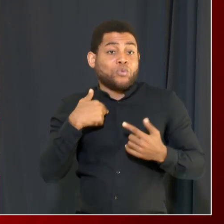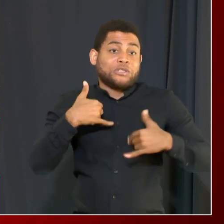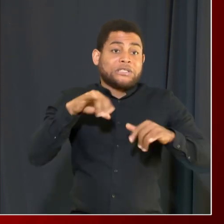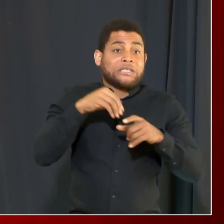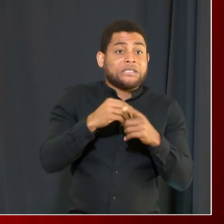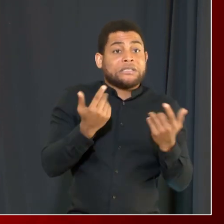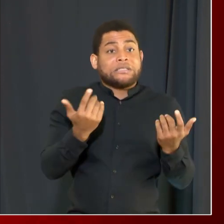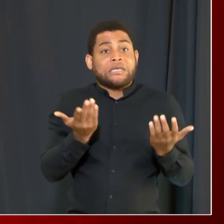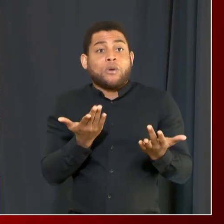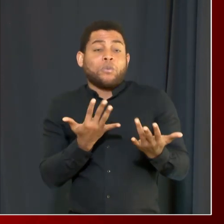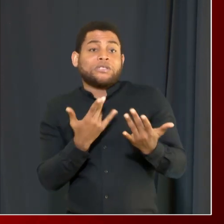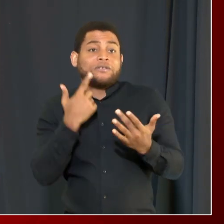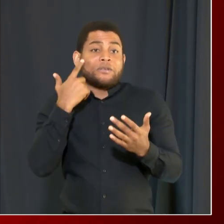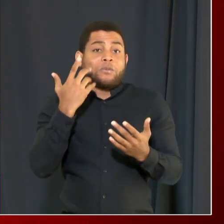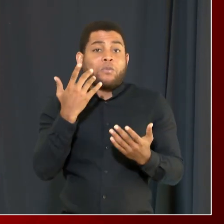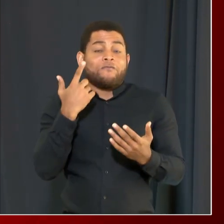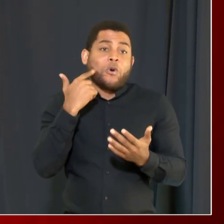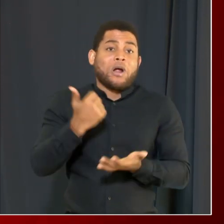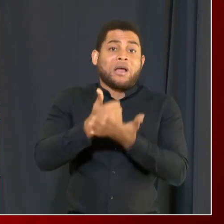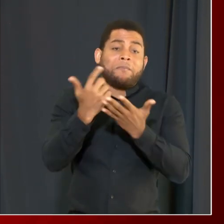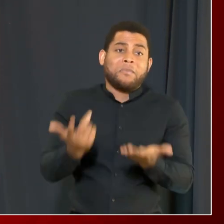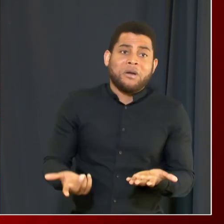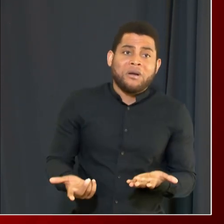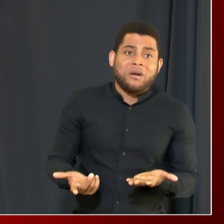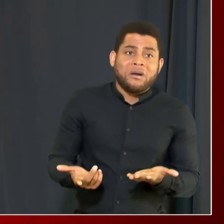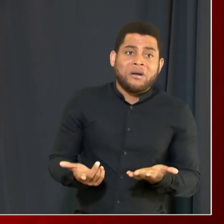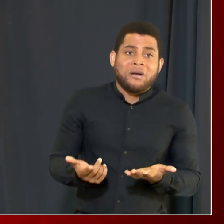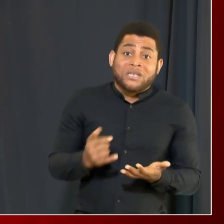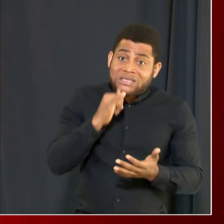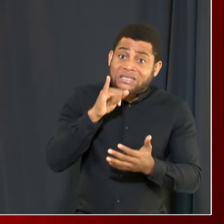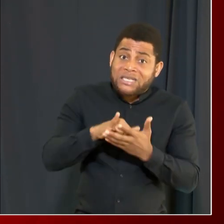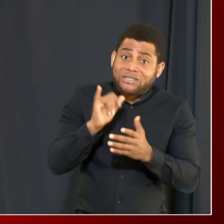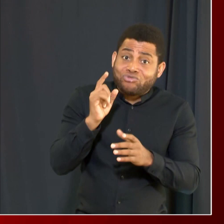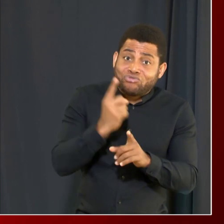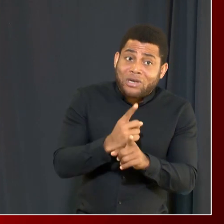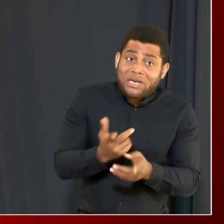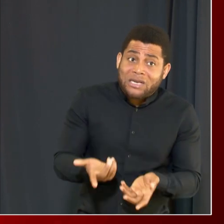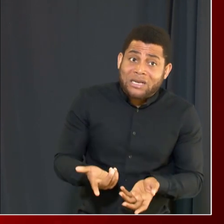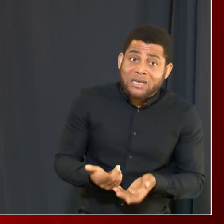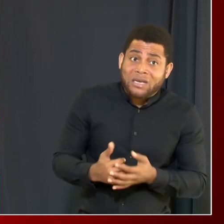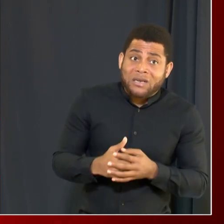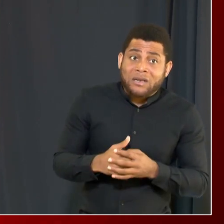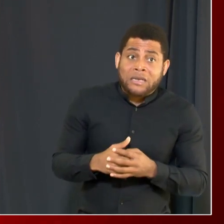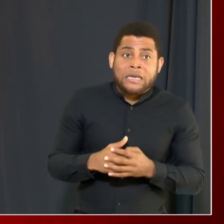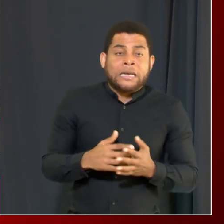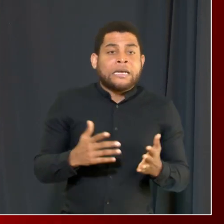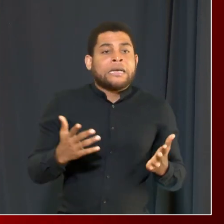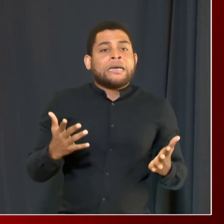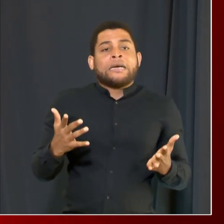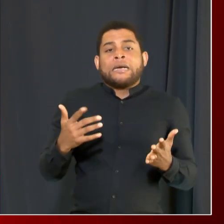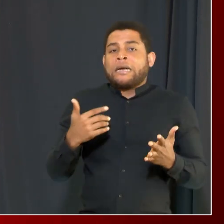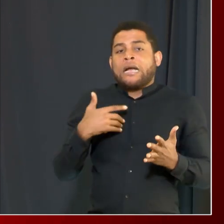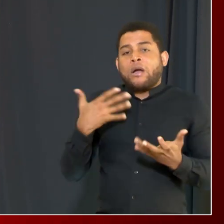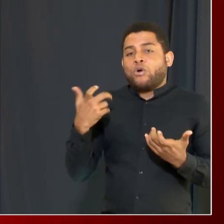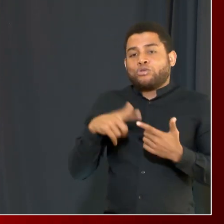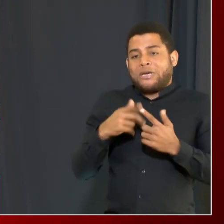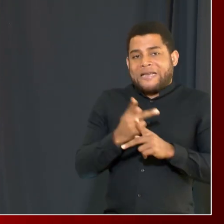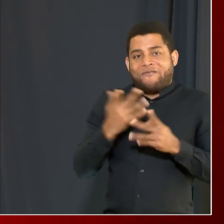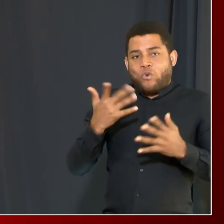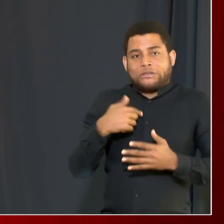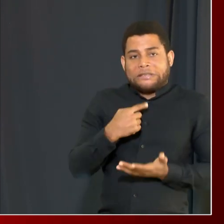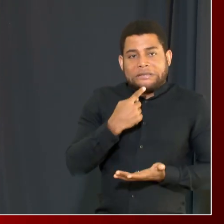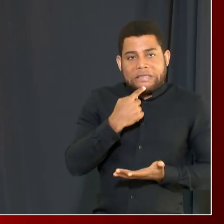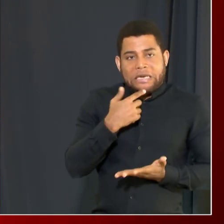help. Is that right? I want to be careful with what I say because I want to make sure that I